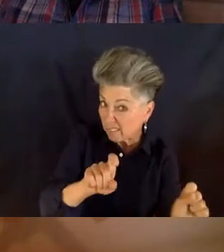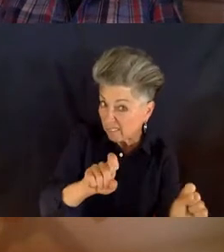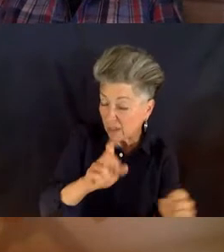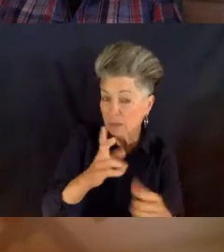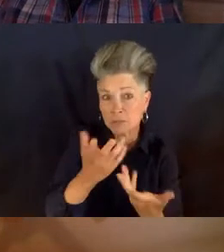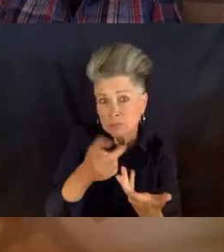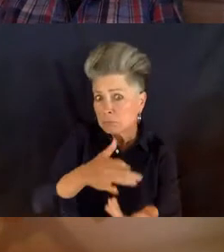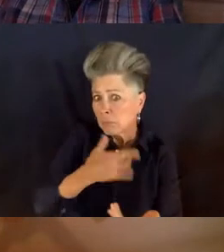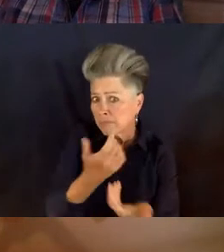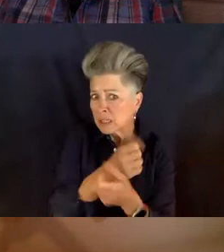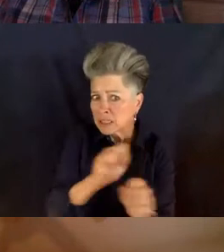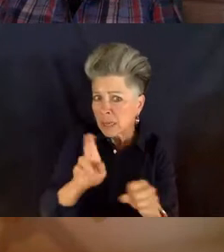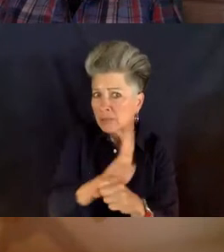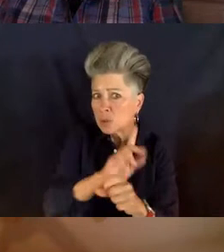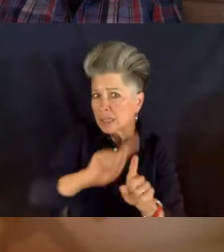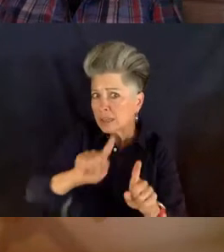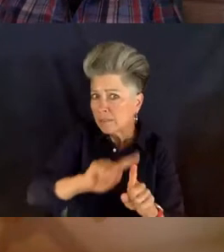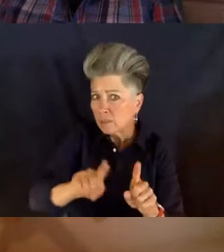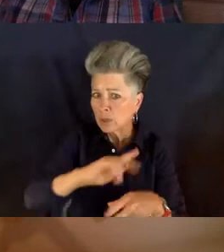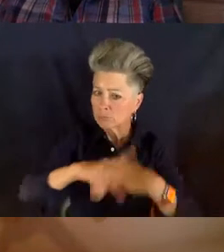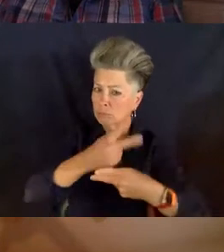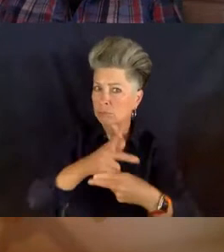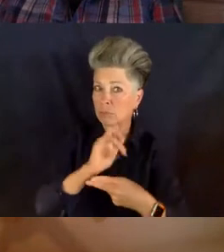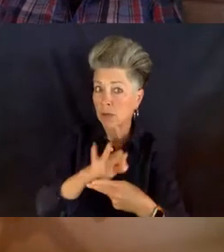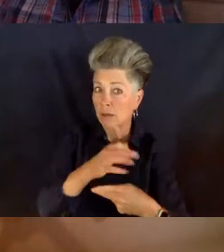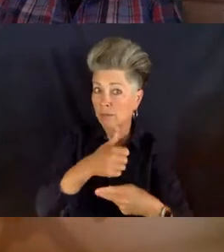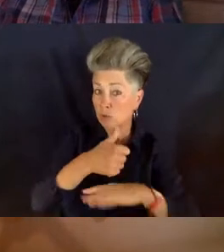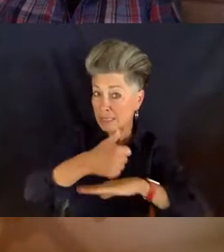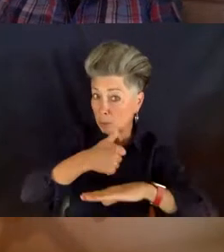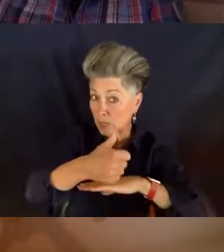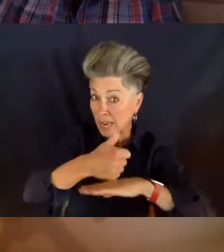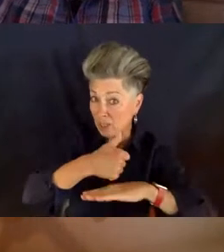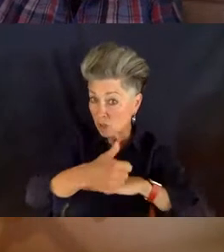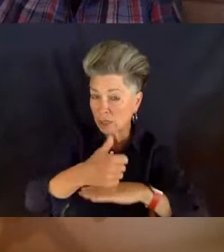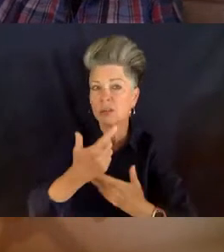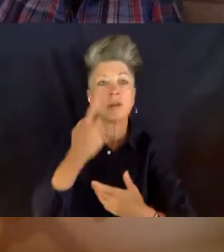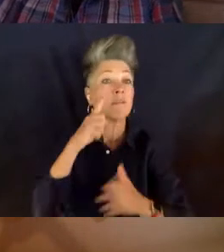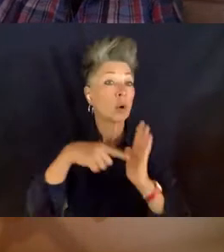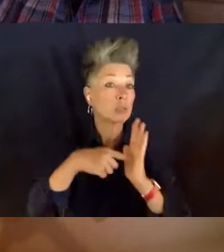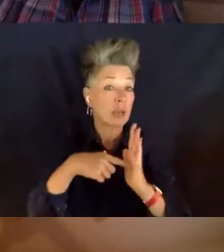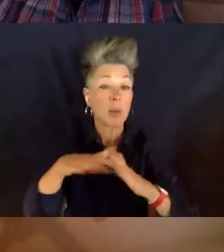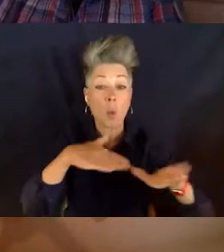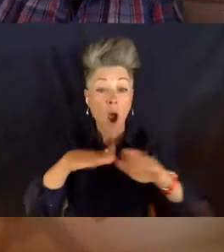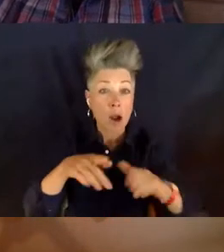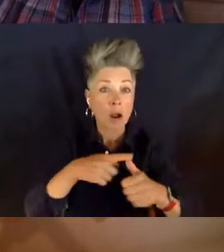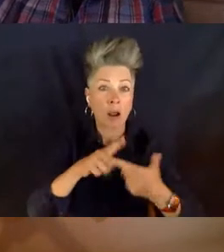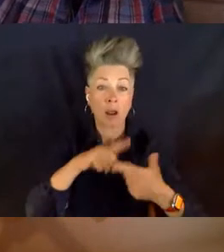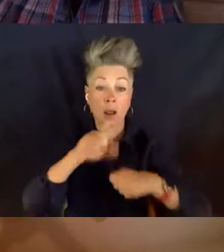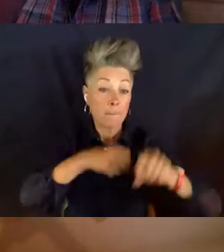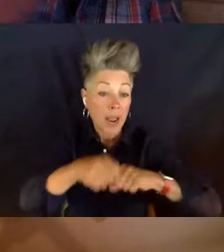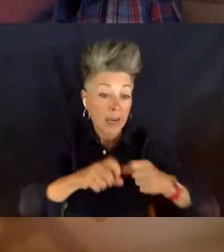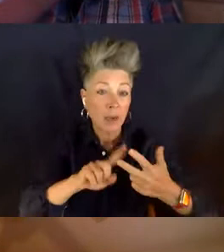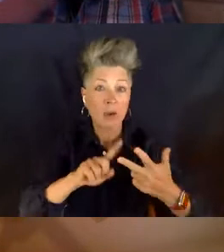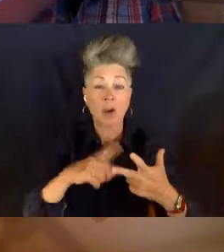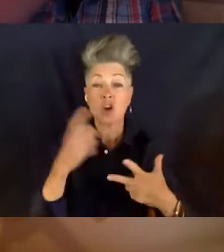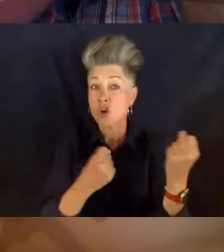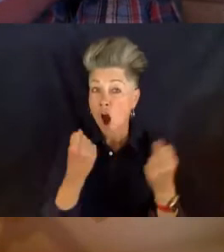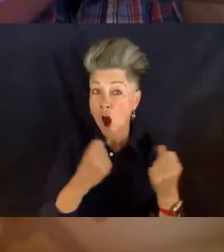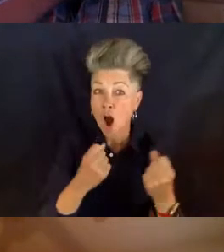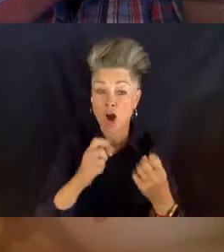various modes of transportation. And these modes of transportation included walking, biking, using a car, getting